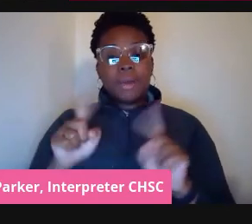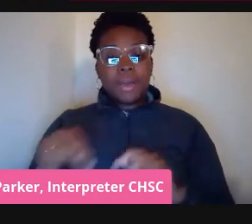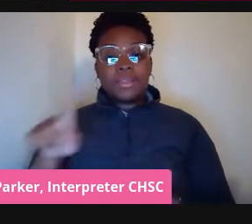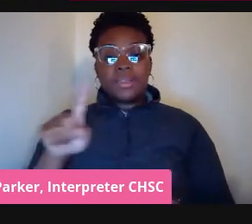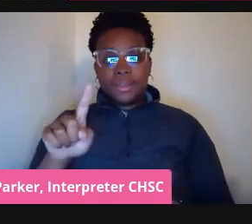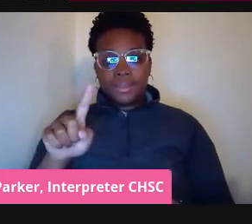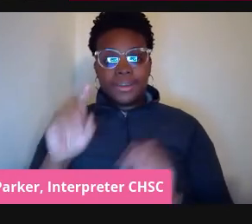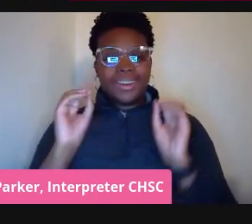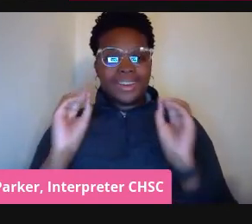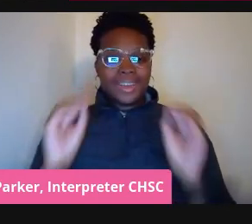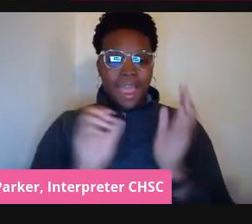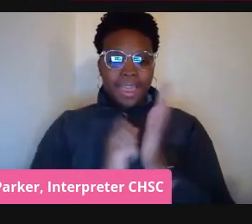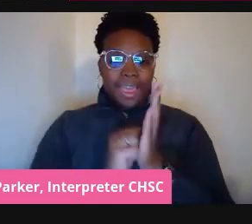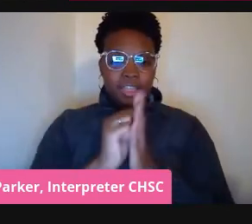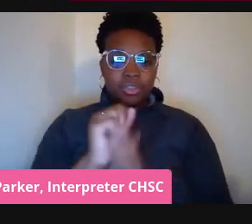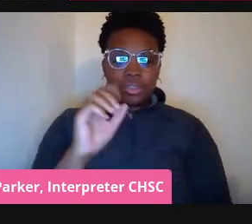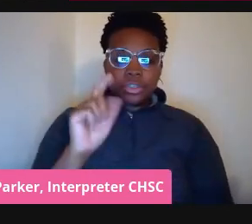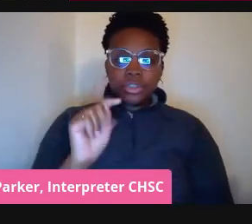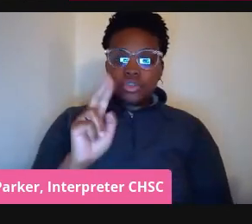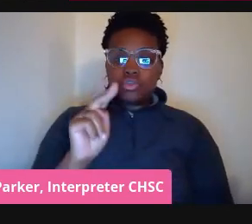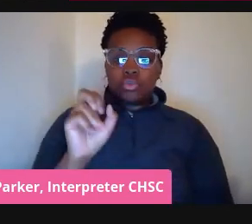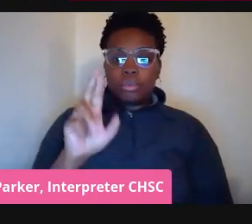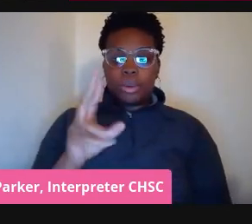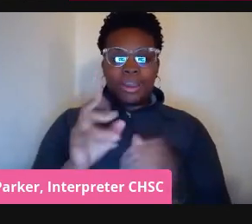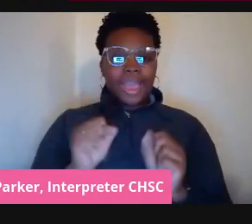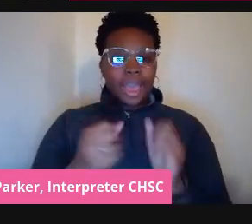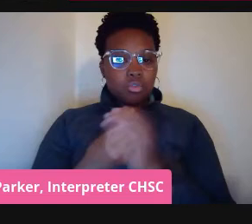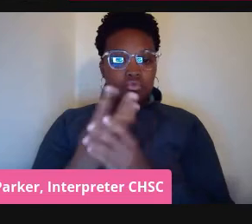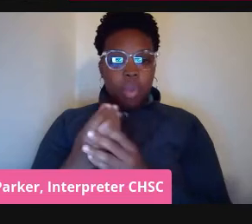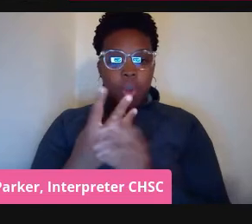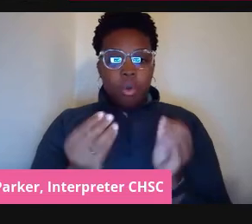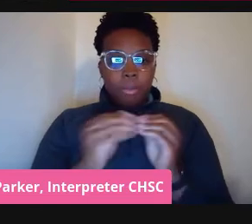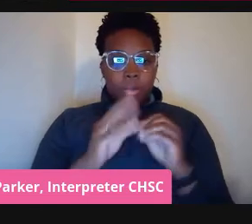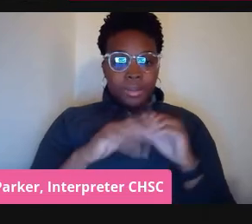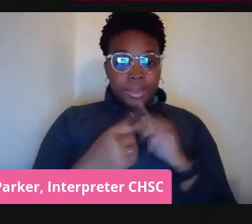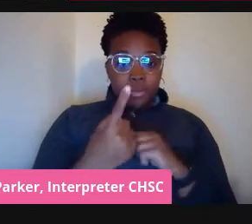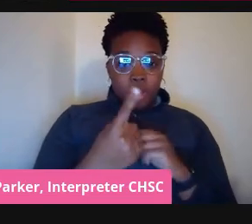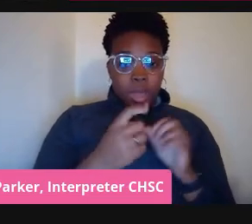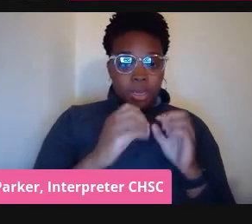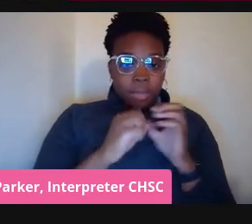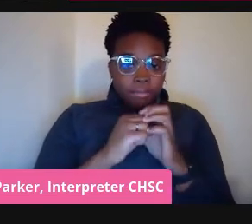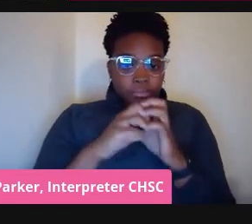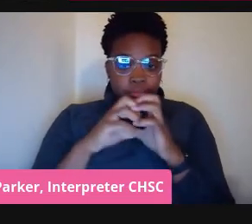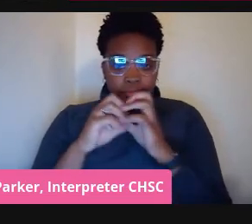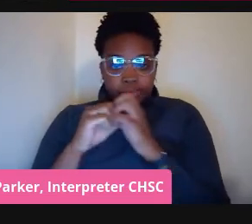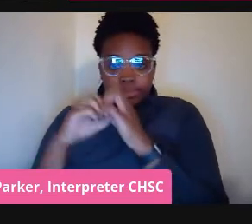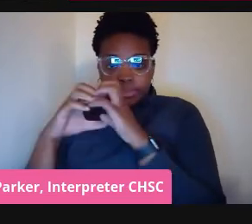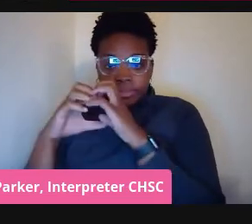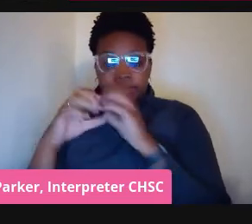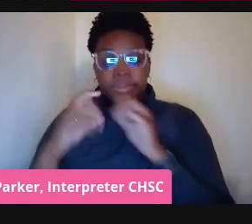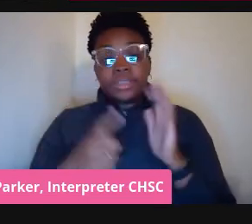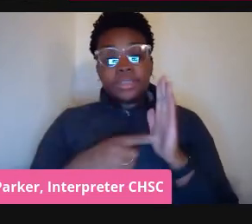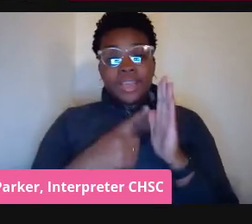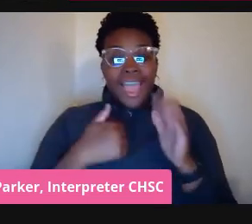these non-cancerous tumors that can grow in multiples. Sometimes they might be, you might have one